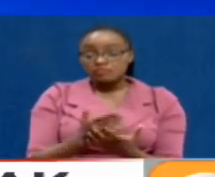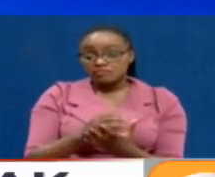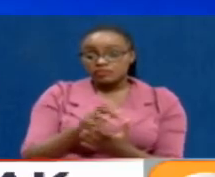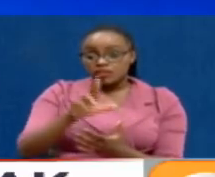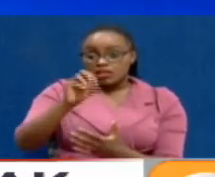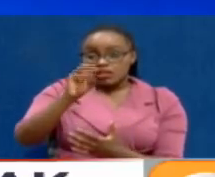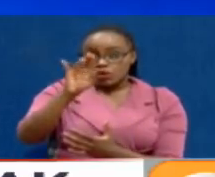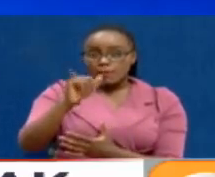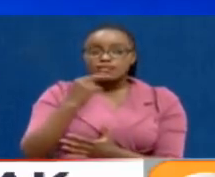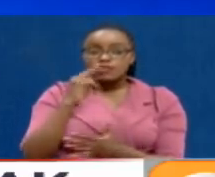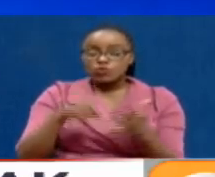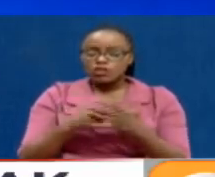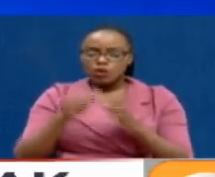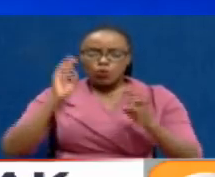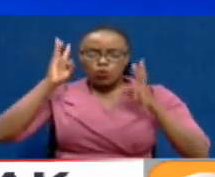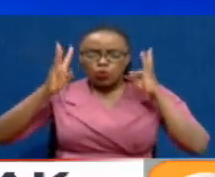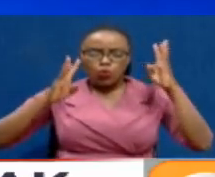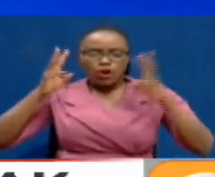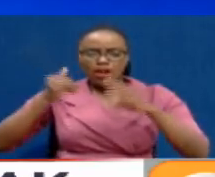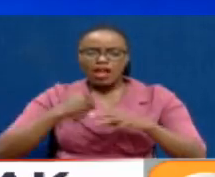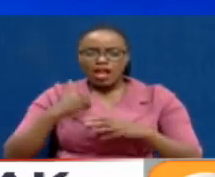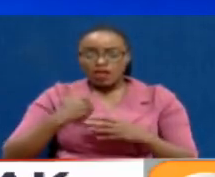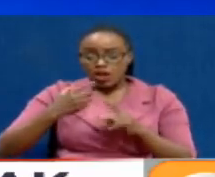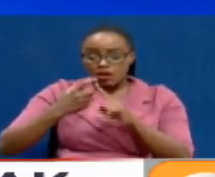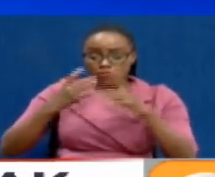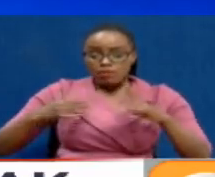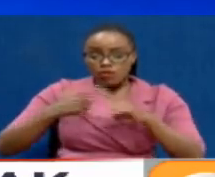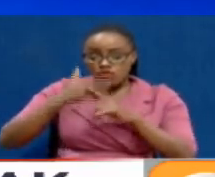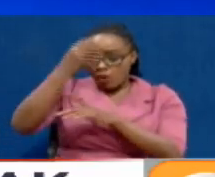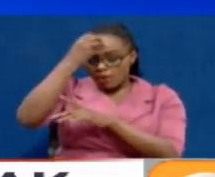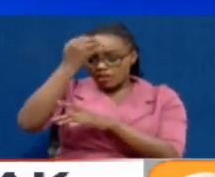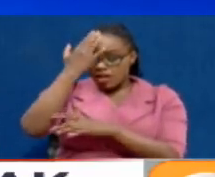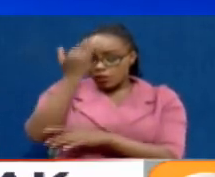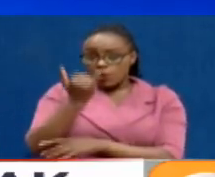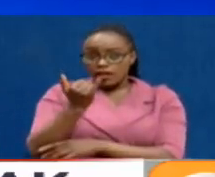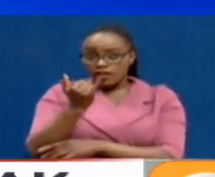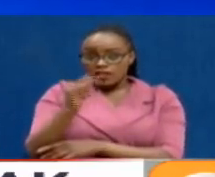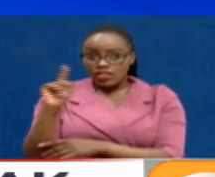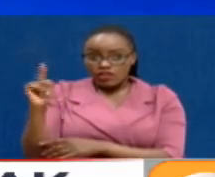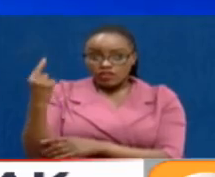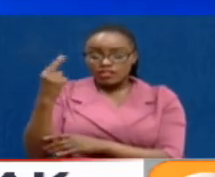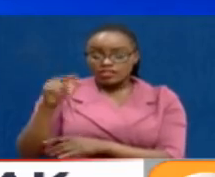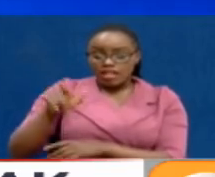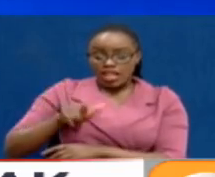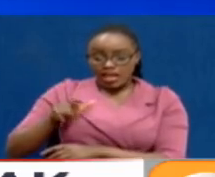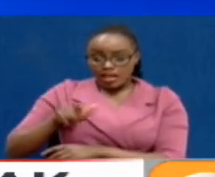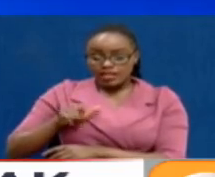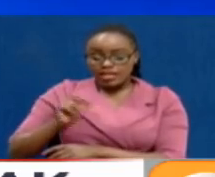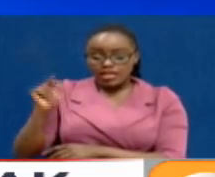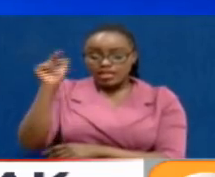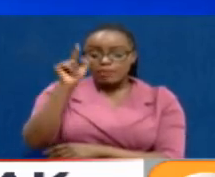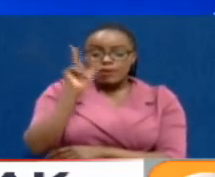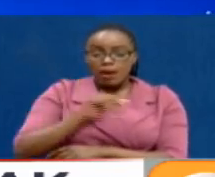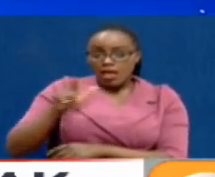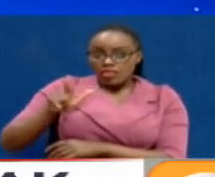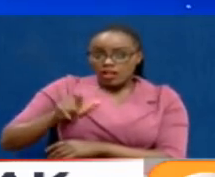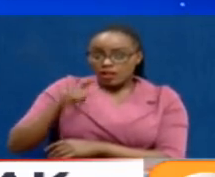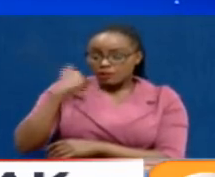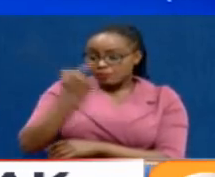from Kitale says, we are worried as residents of Kitale, for we are informed that the first lady was here. The lady